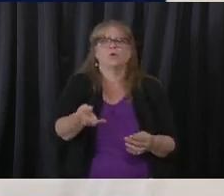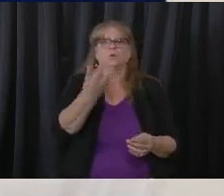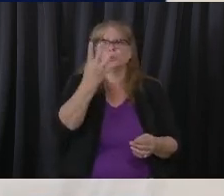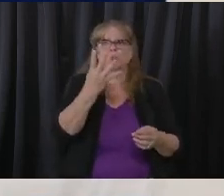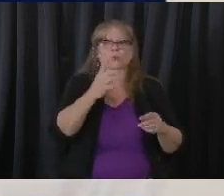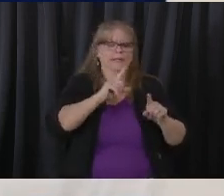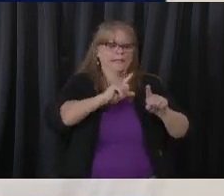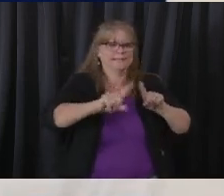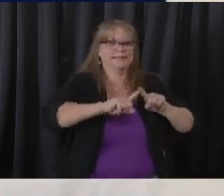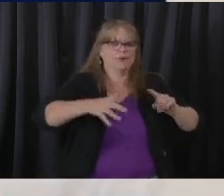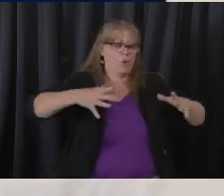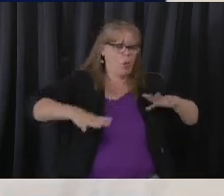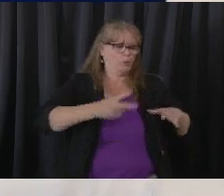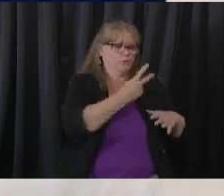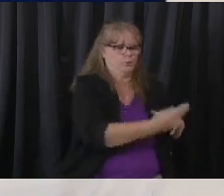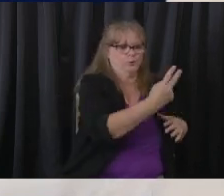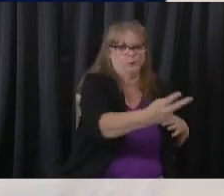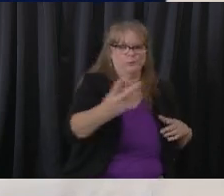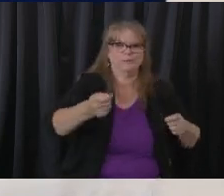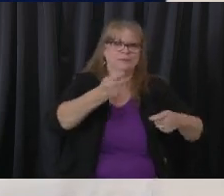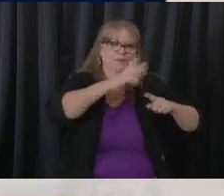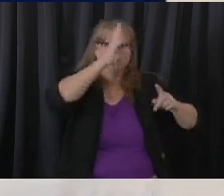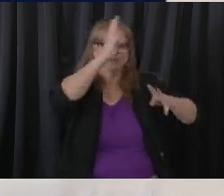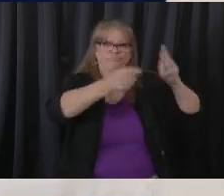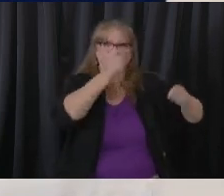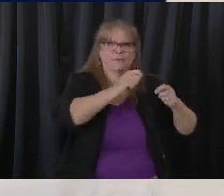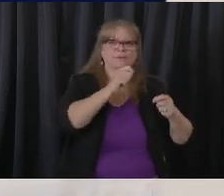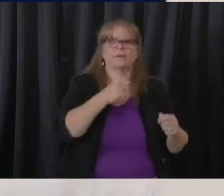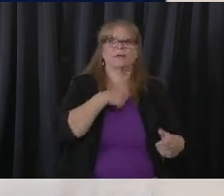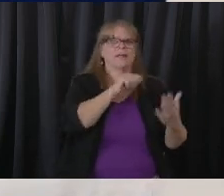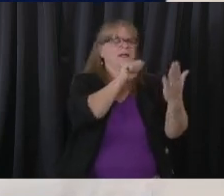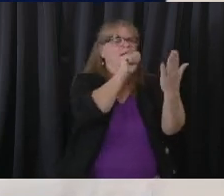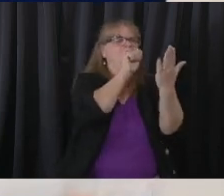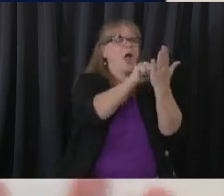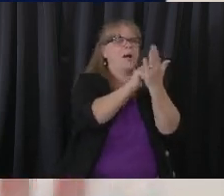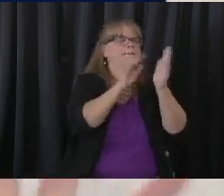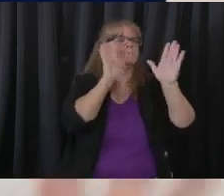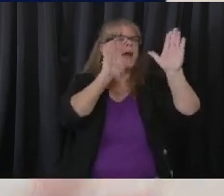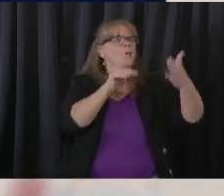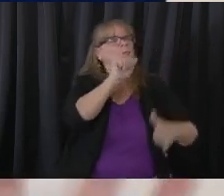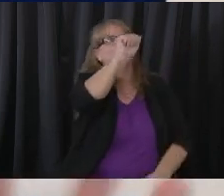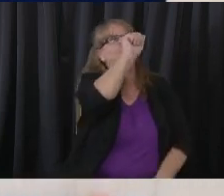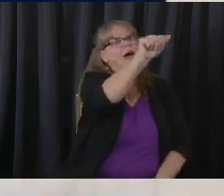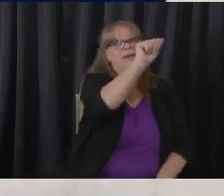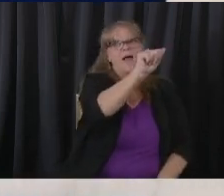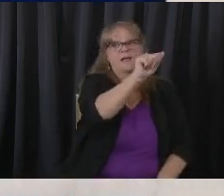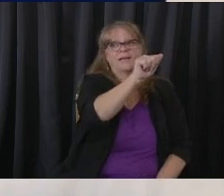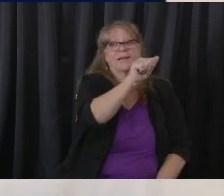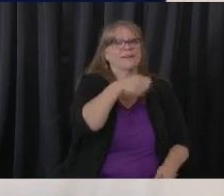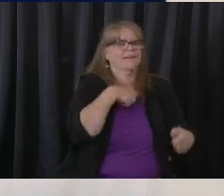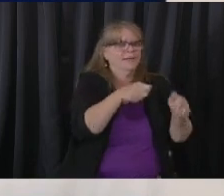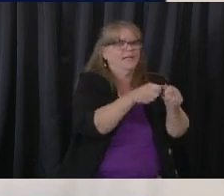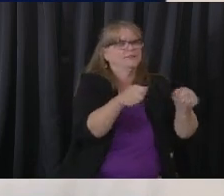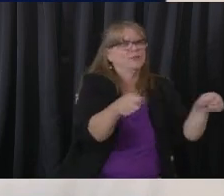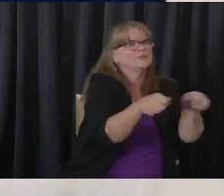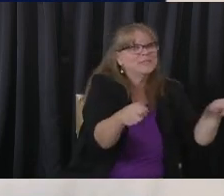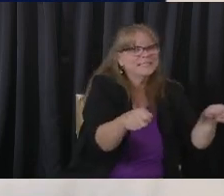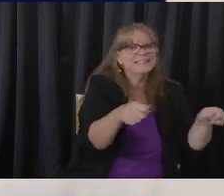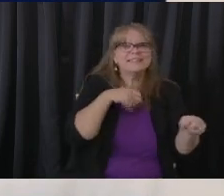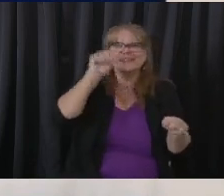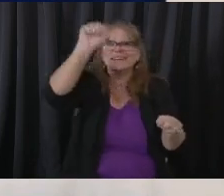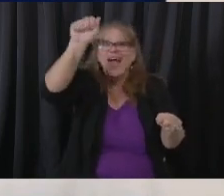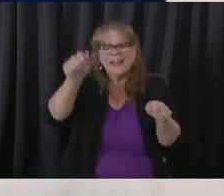the bedroom, the kids' room, the closet, the common room, and whoever decorates that entryway, that person, our son